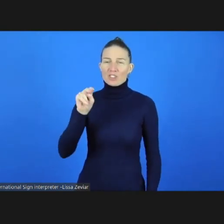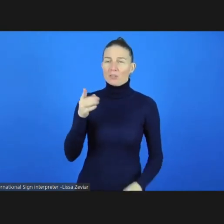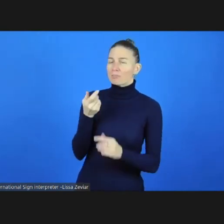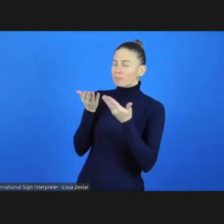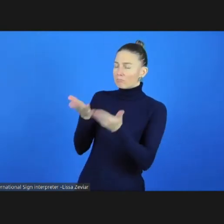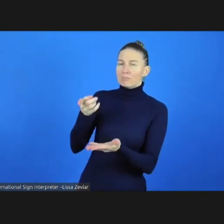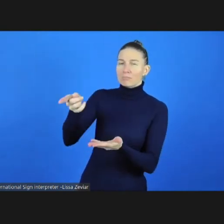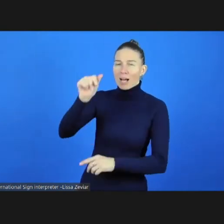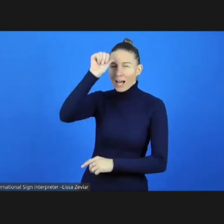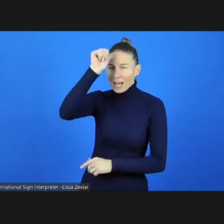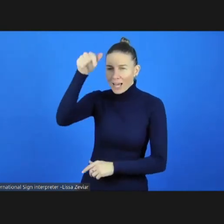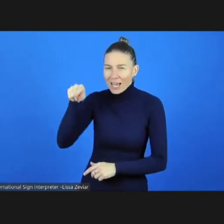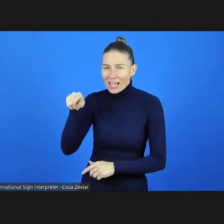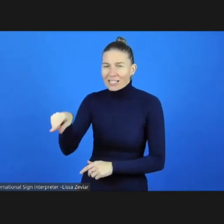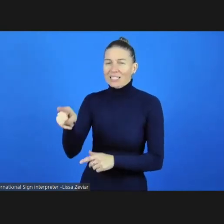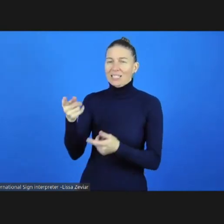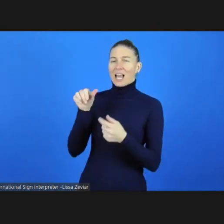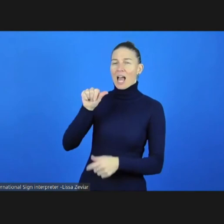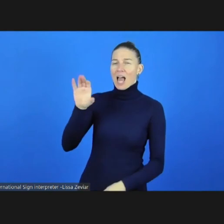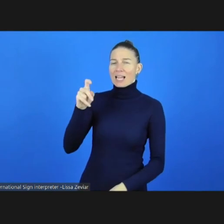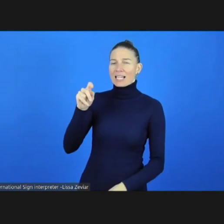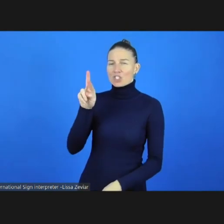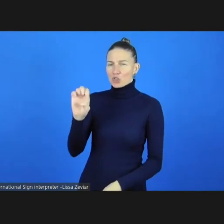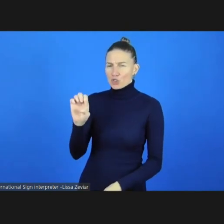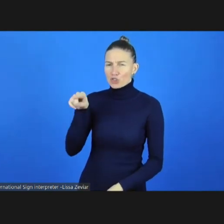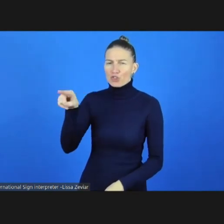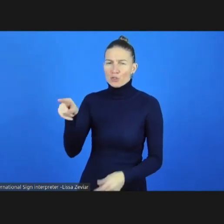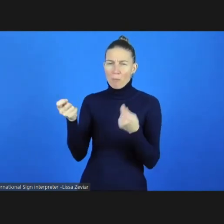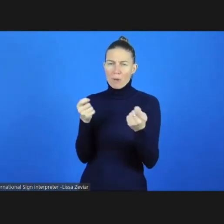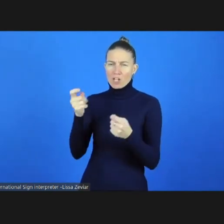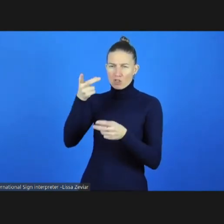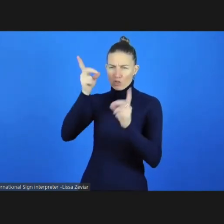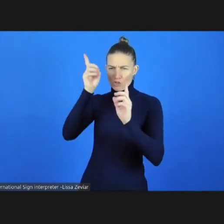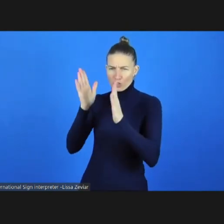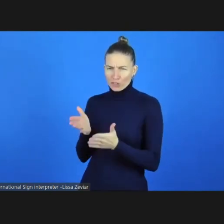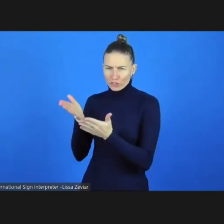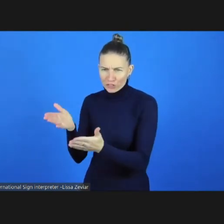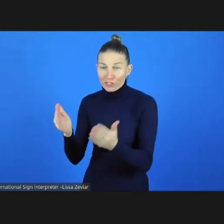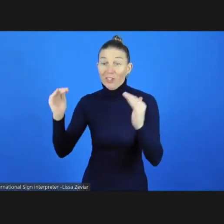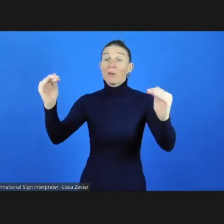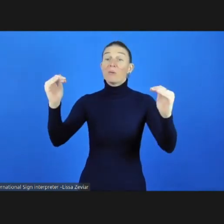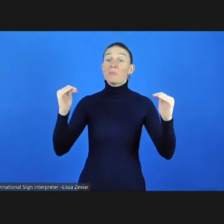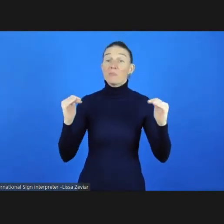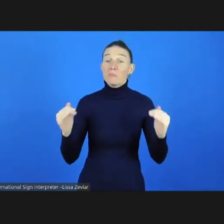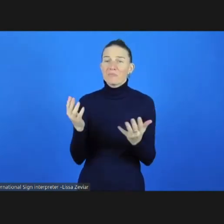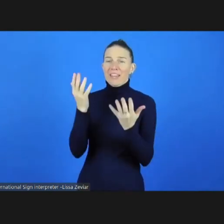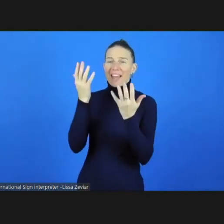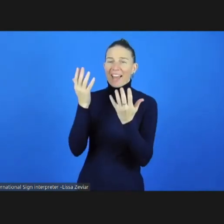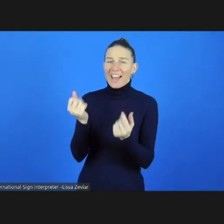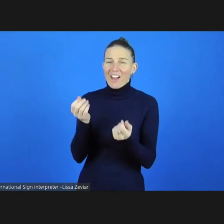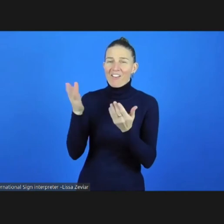India. And then we have Hector Minto from Microsoft Accessibility Evangelist from